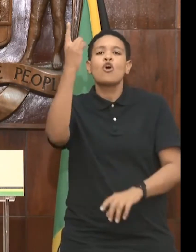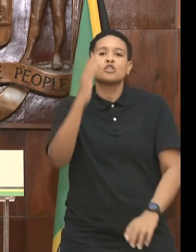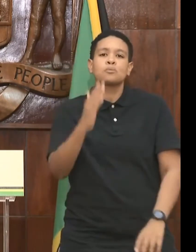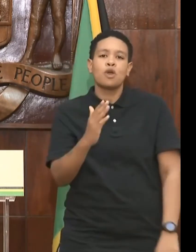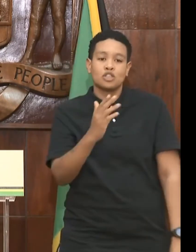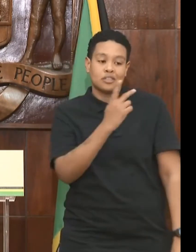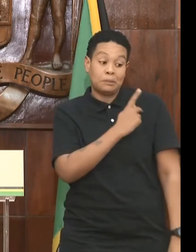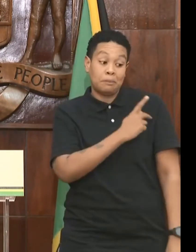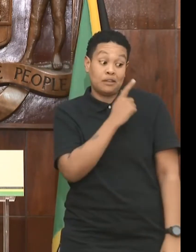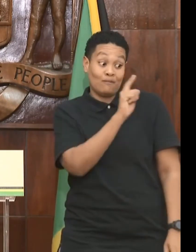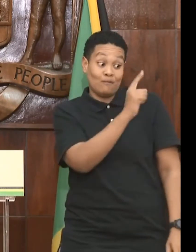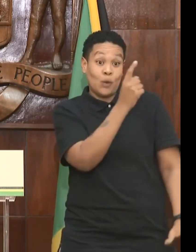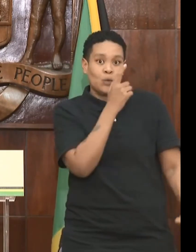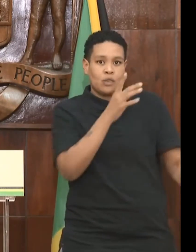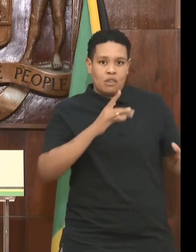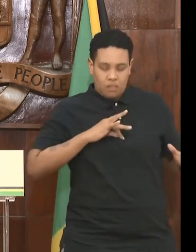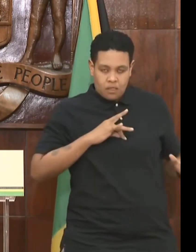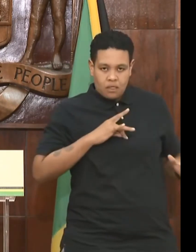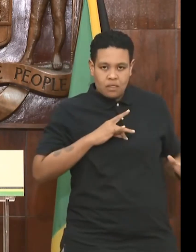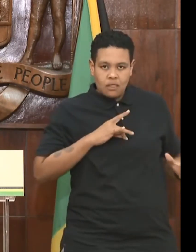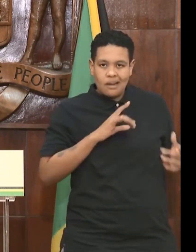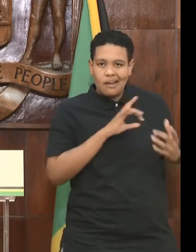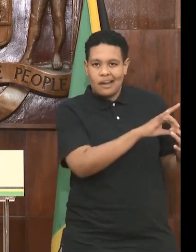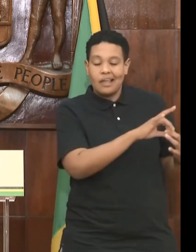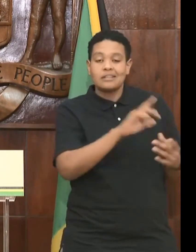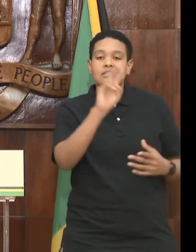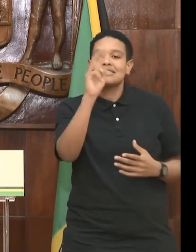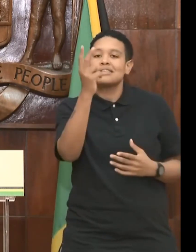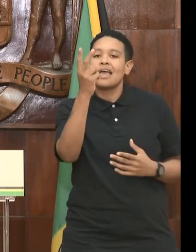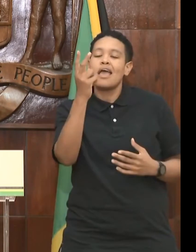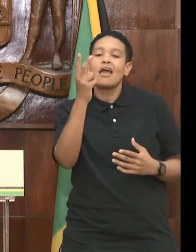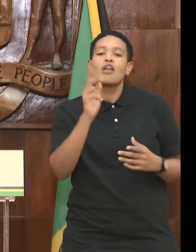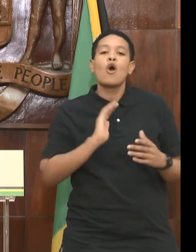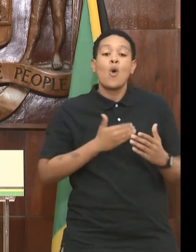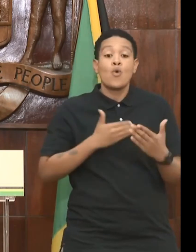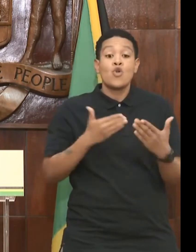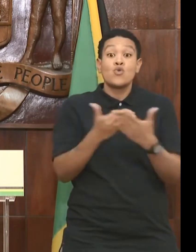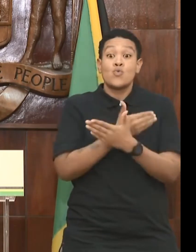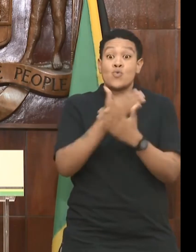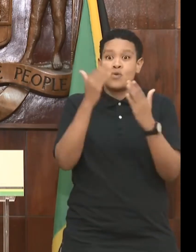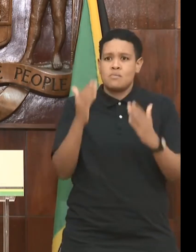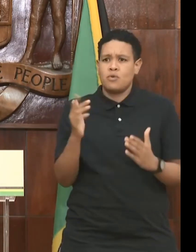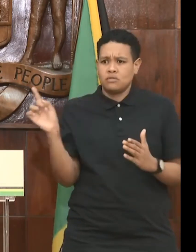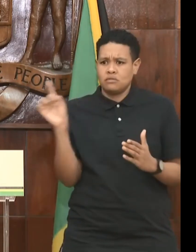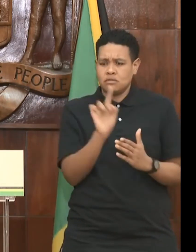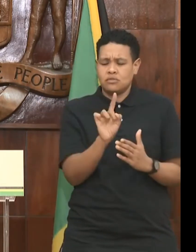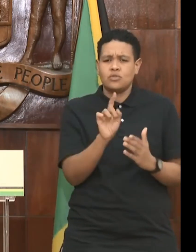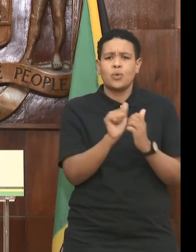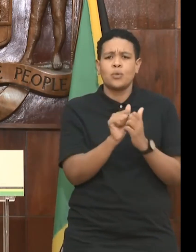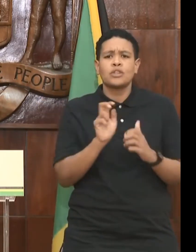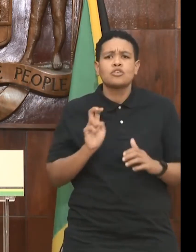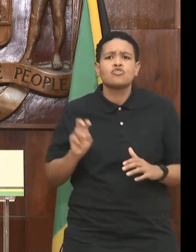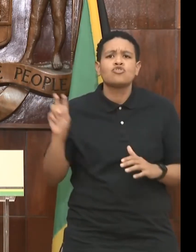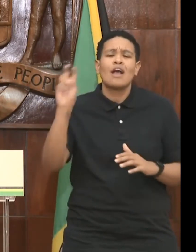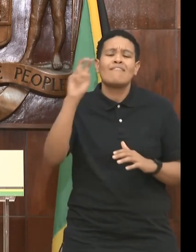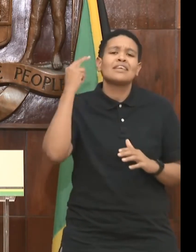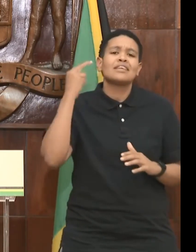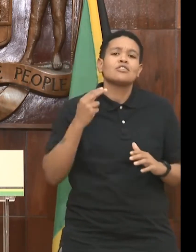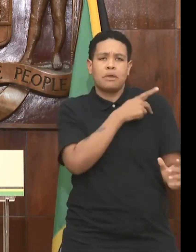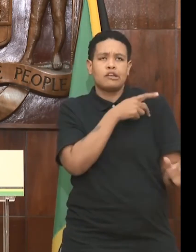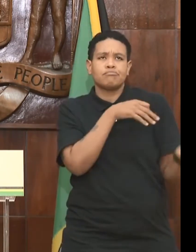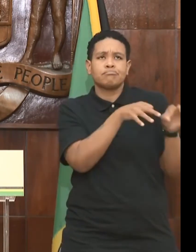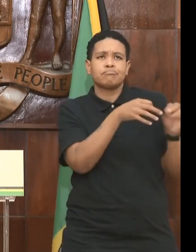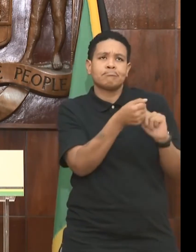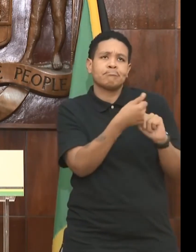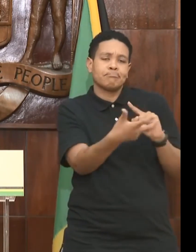1, while the second is our new patient with a travel history from New